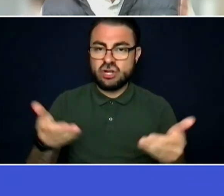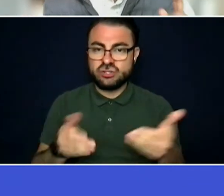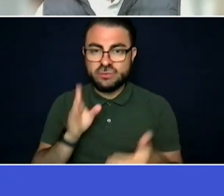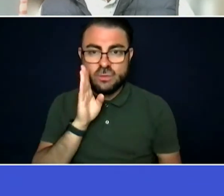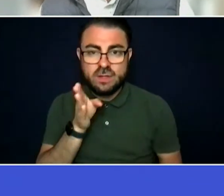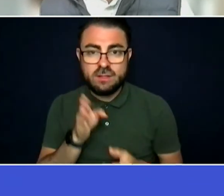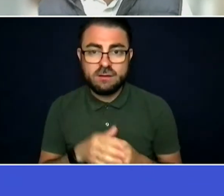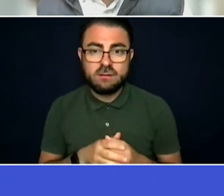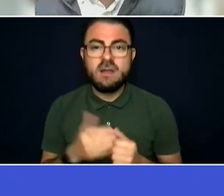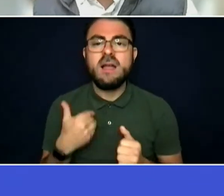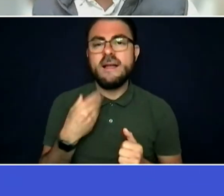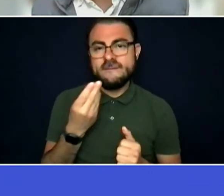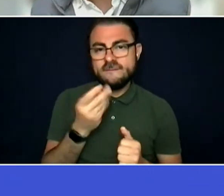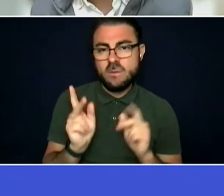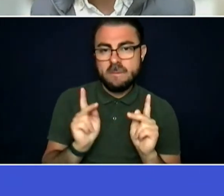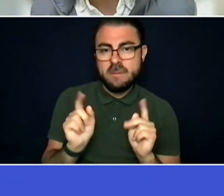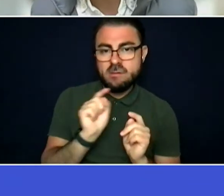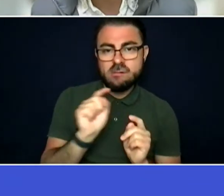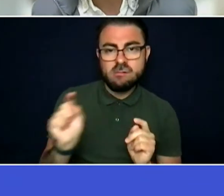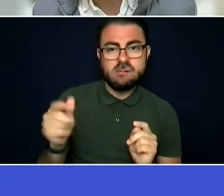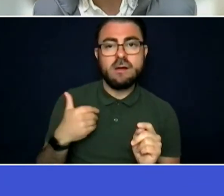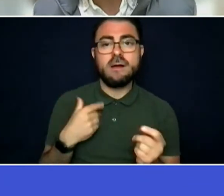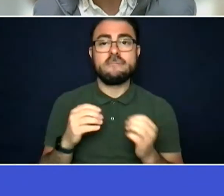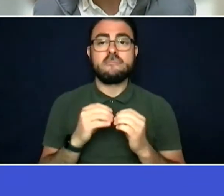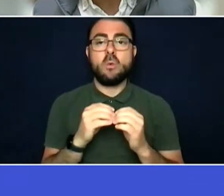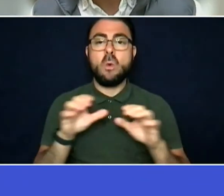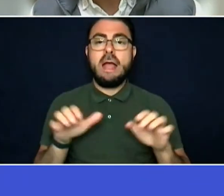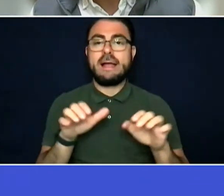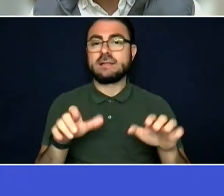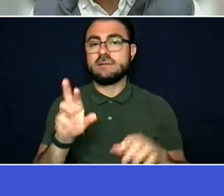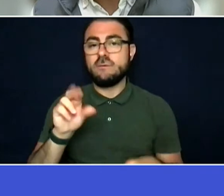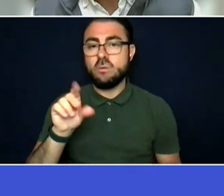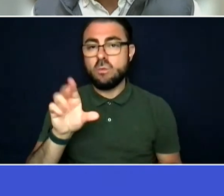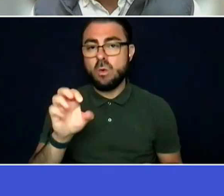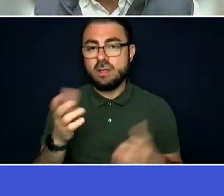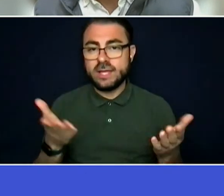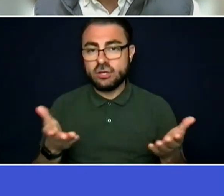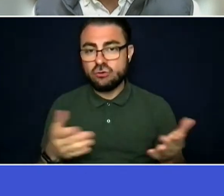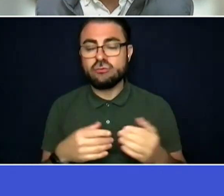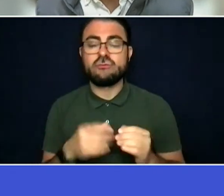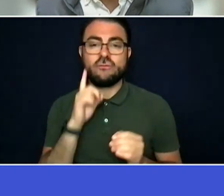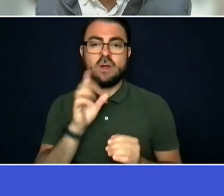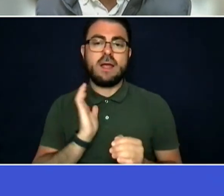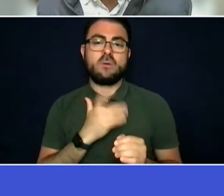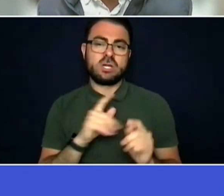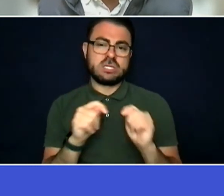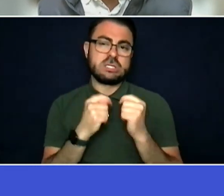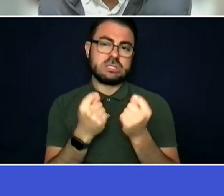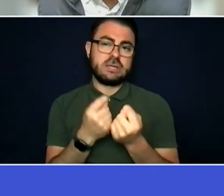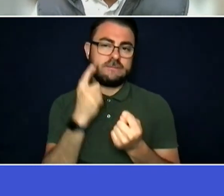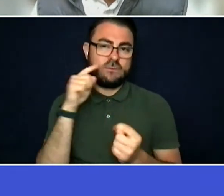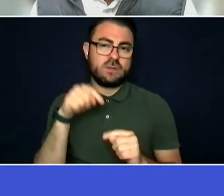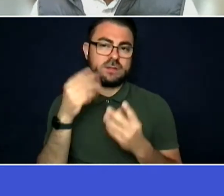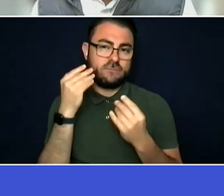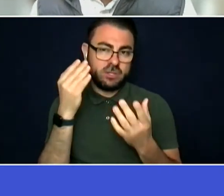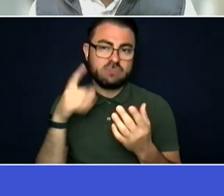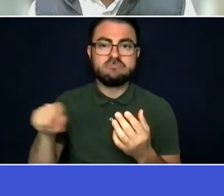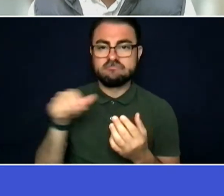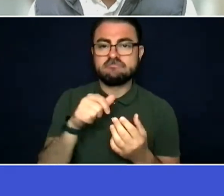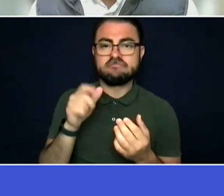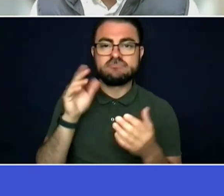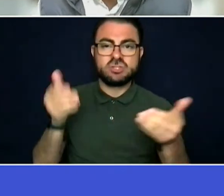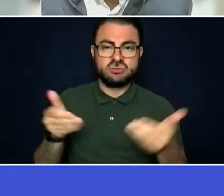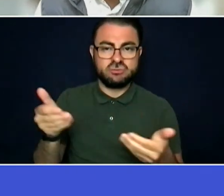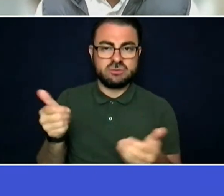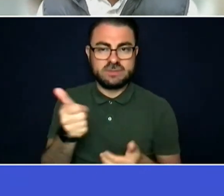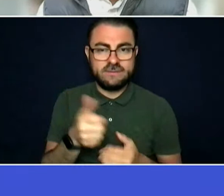at least a couple of folks that have more active roles here on our side, on our team for this information session. And then we'll do